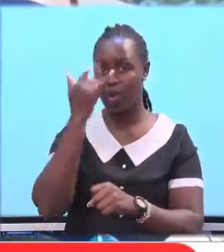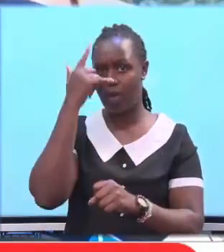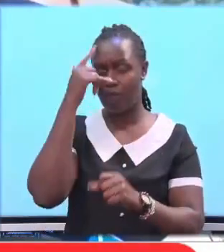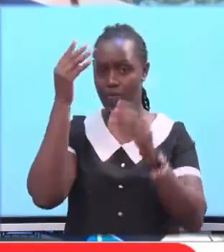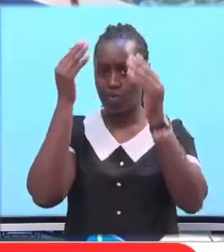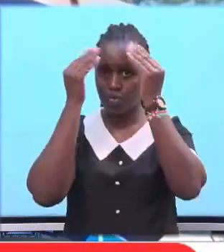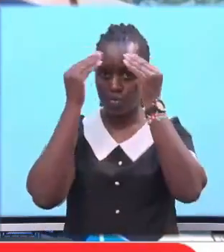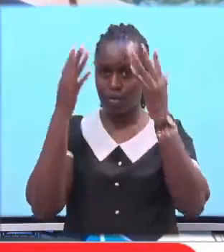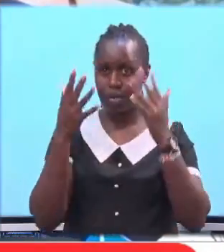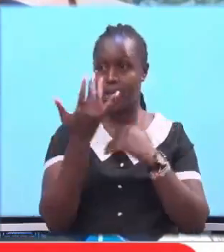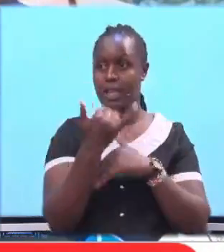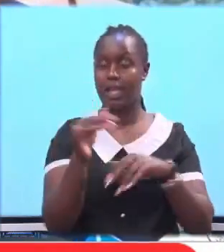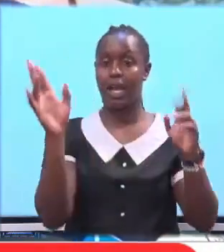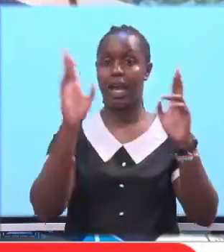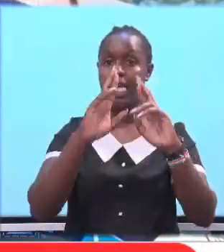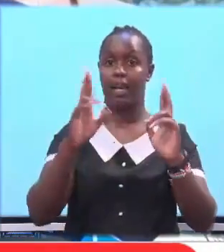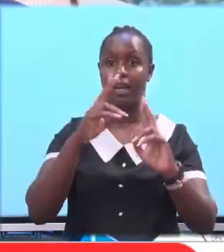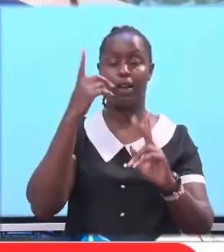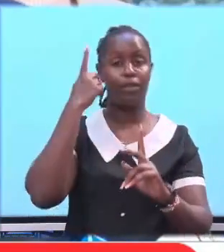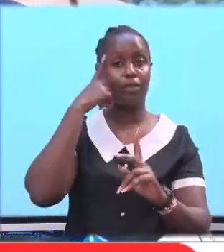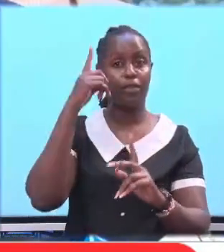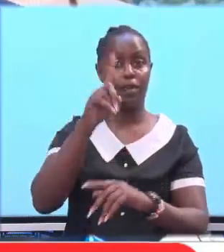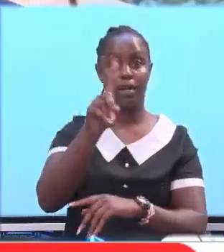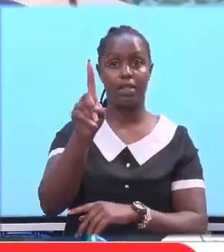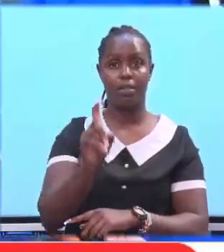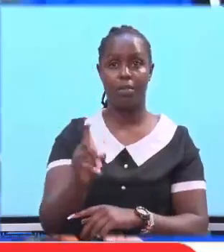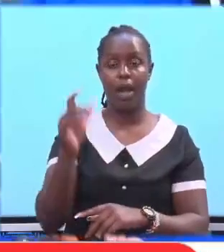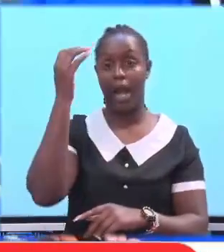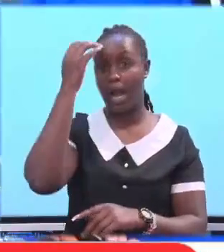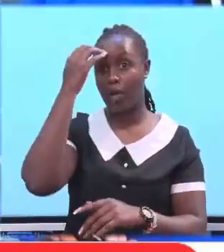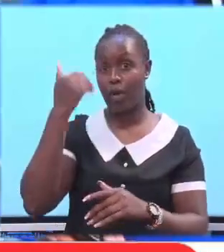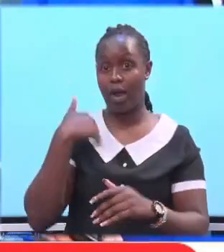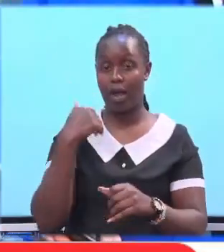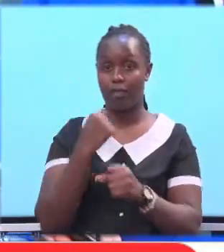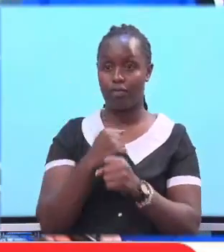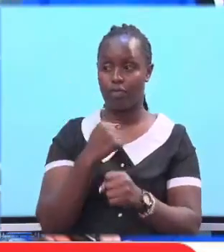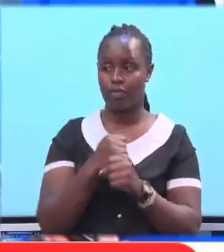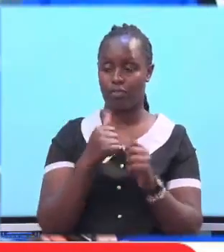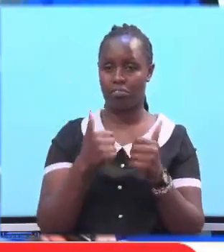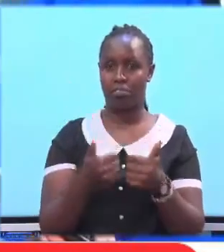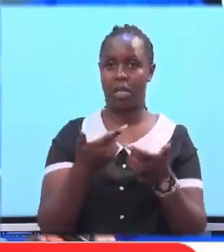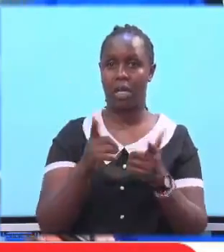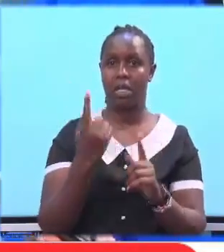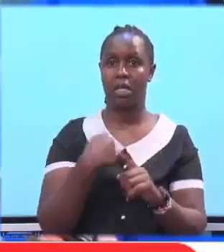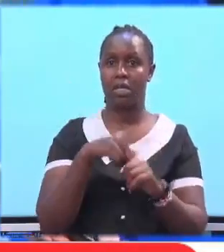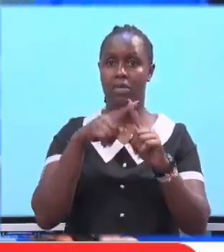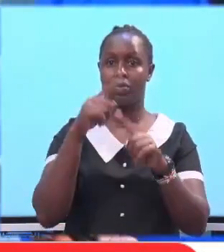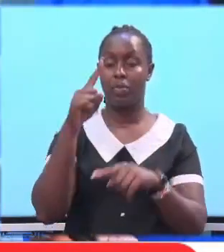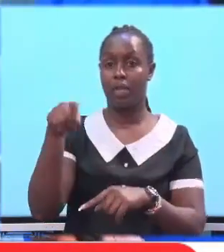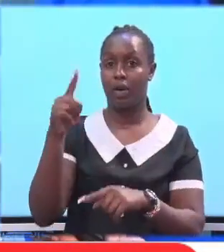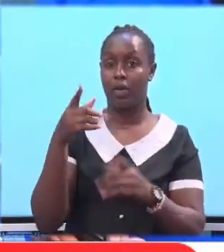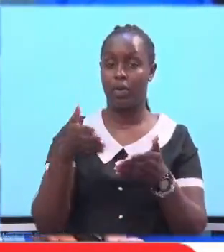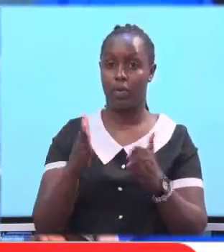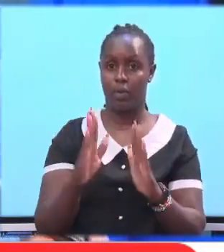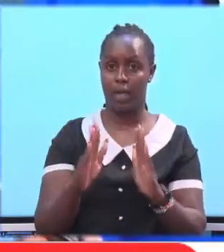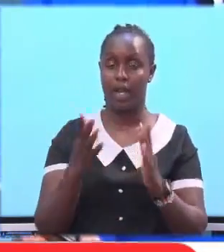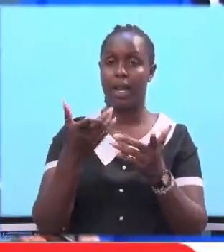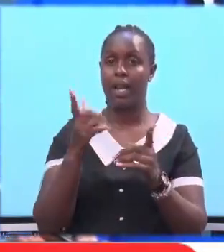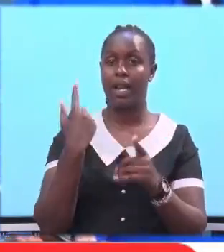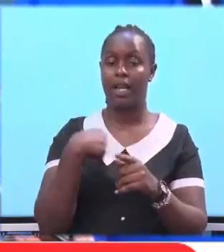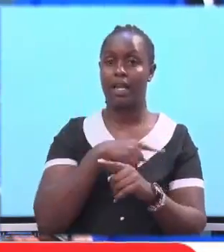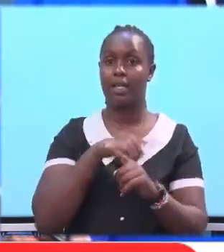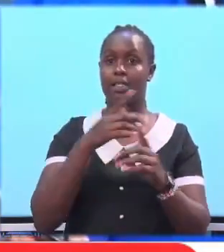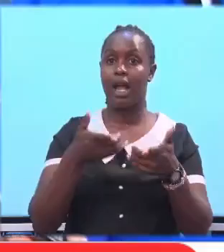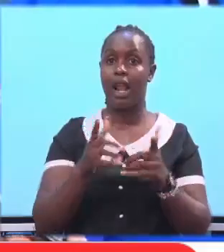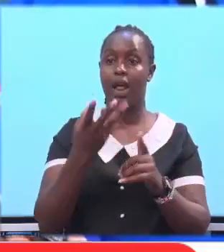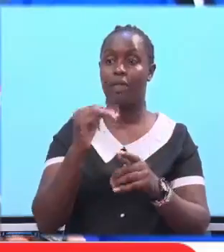examination. I know our good teachers, you've done a good job. Let's co-create them in the right way. Let's not take shortcuts. Let's allow them